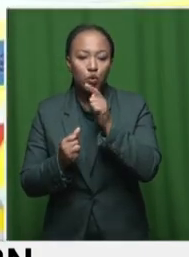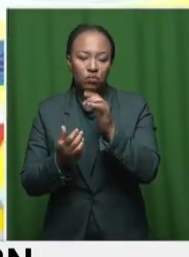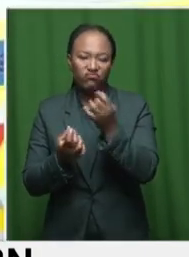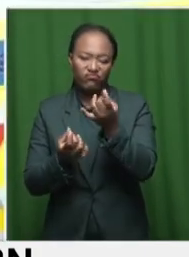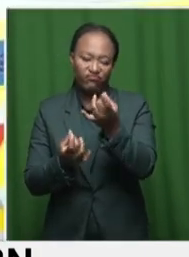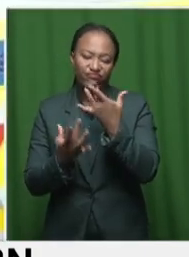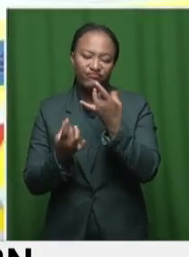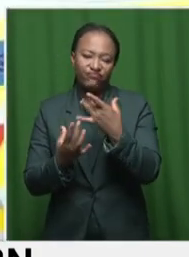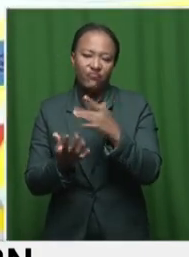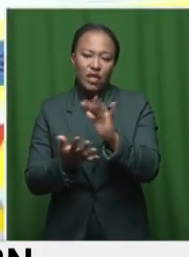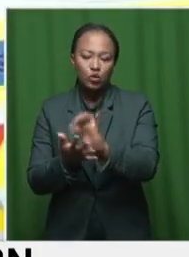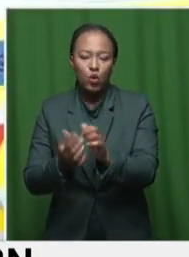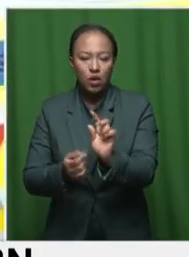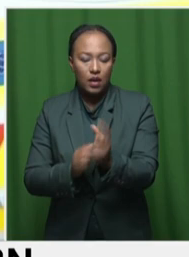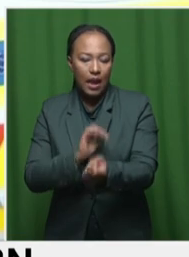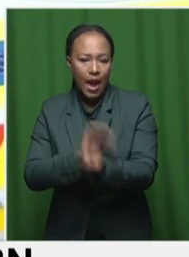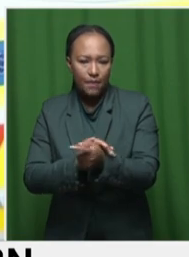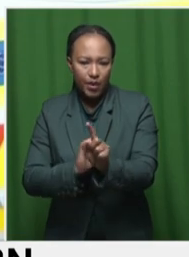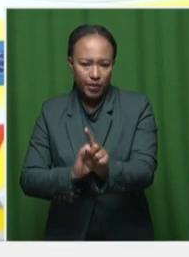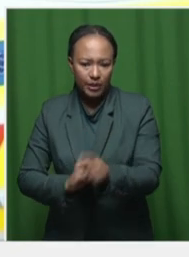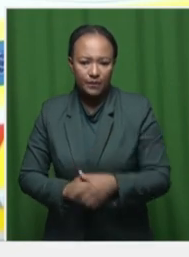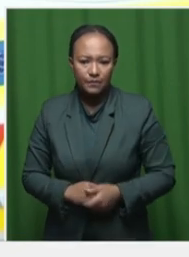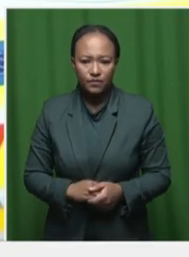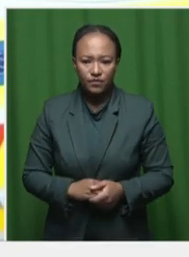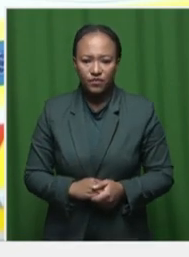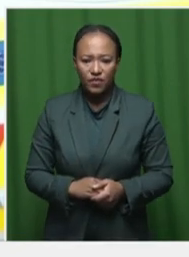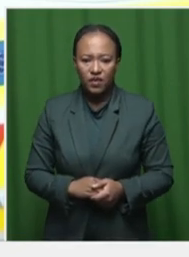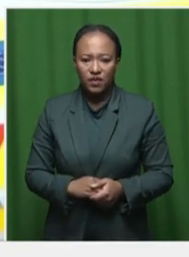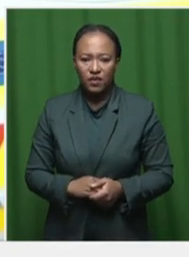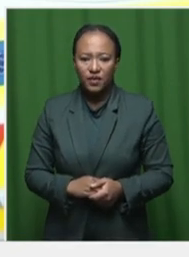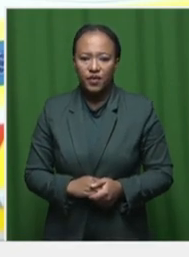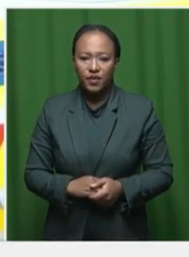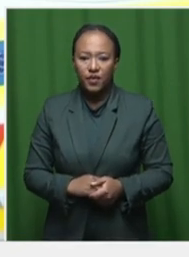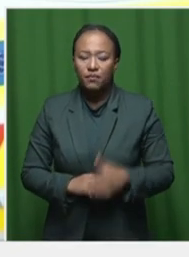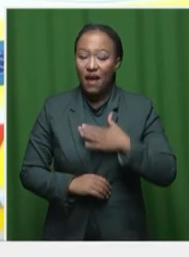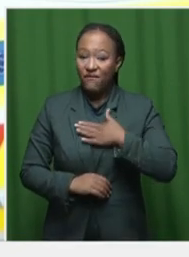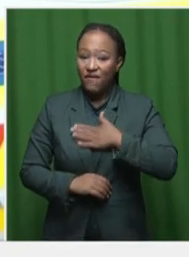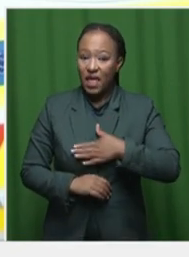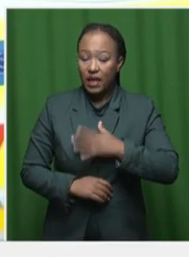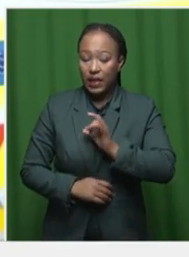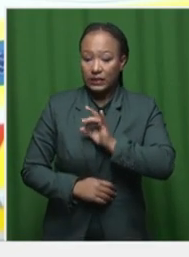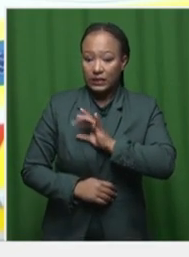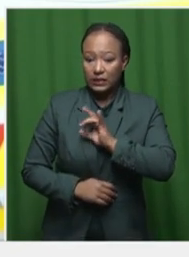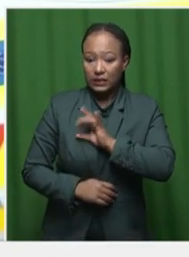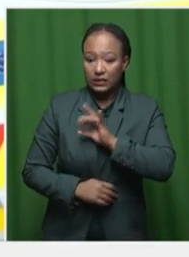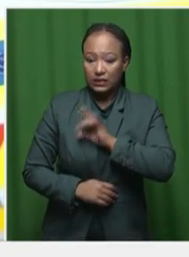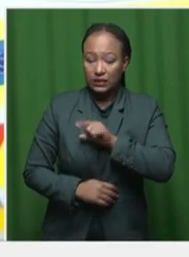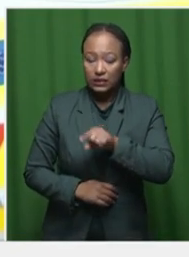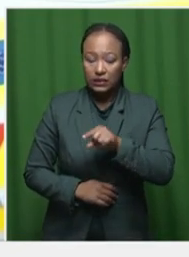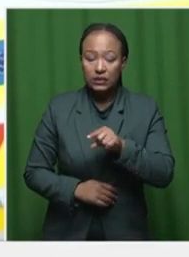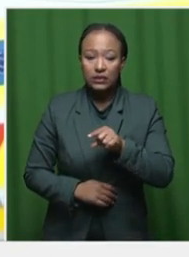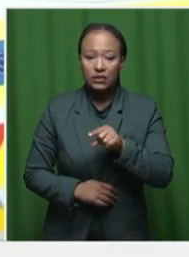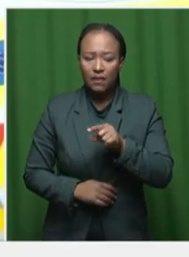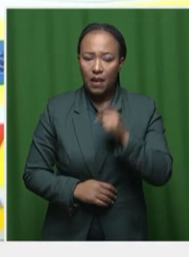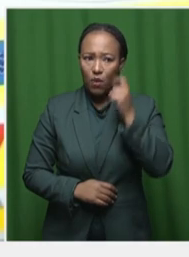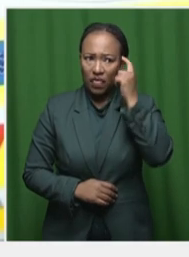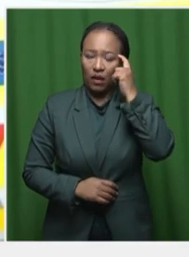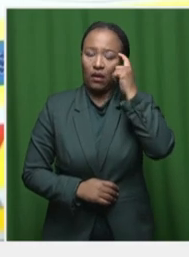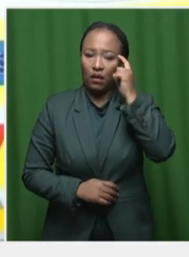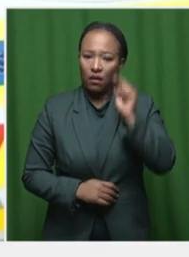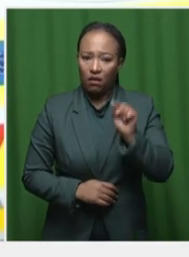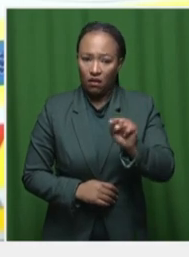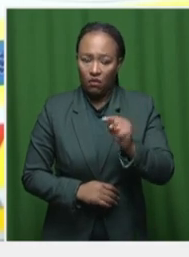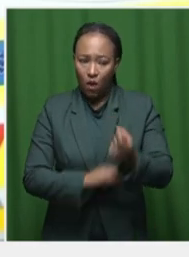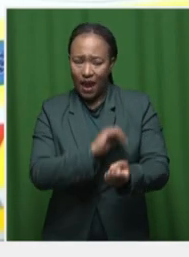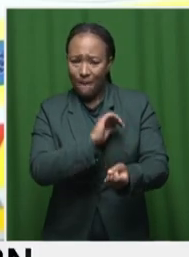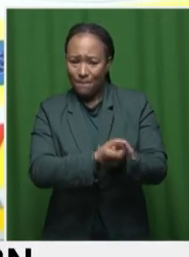speaking, I feel like threatened. Every time I think about this incident,